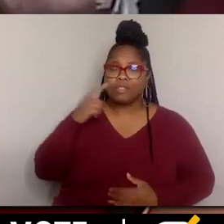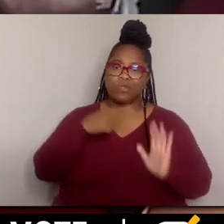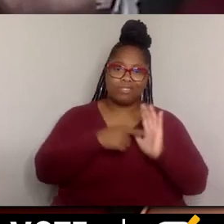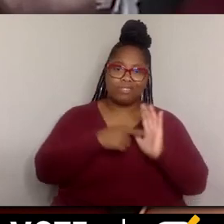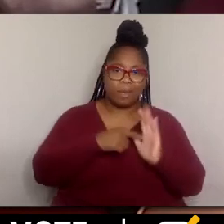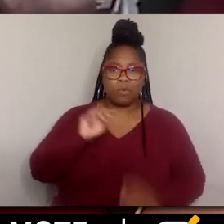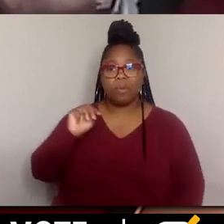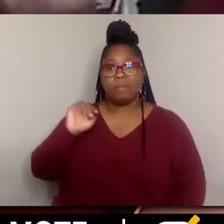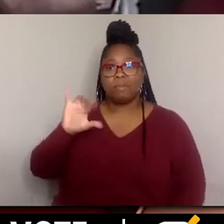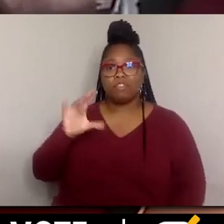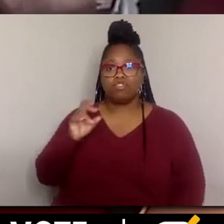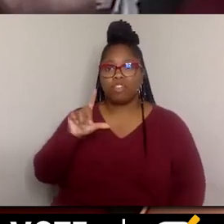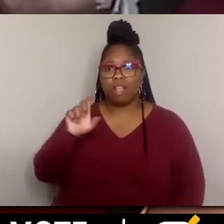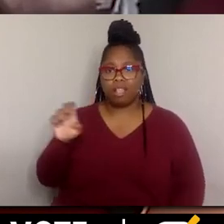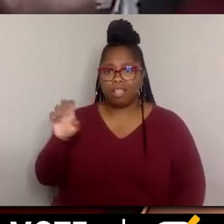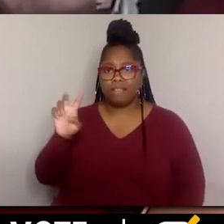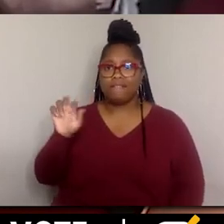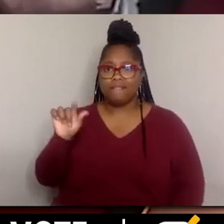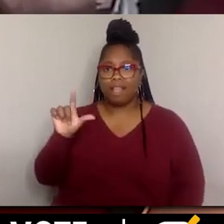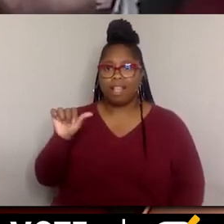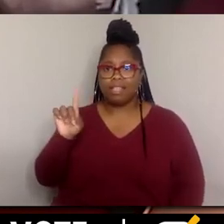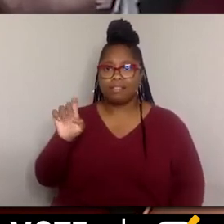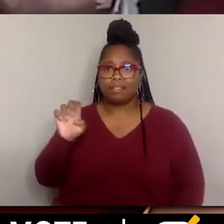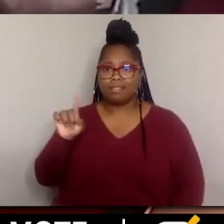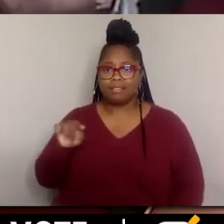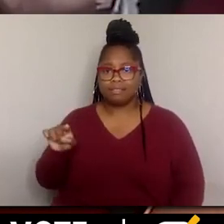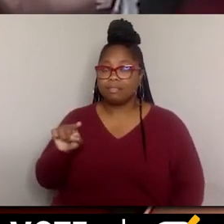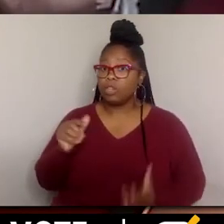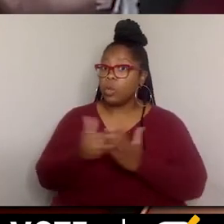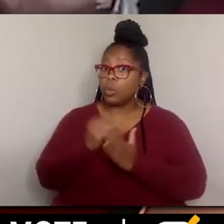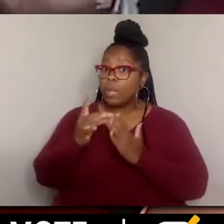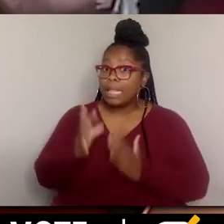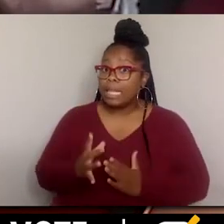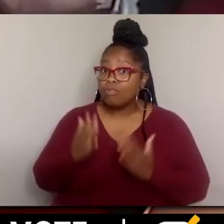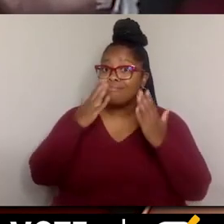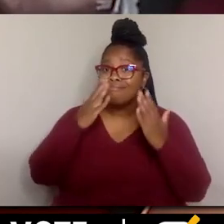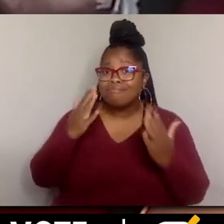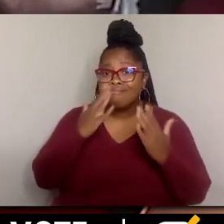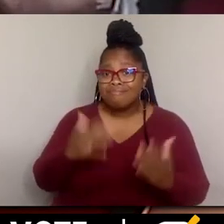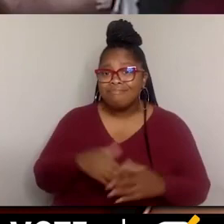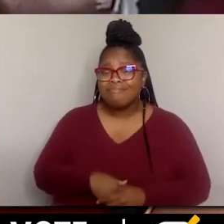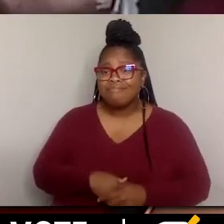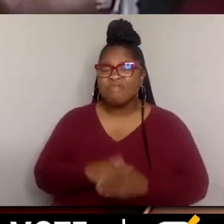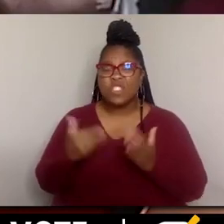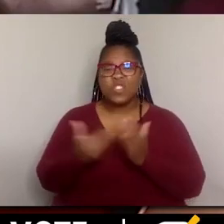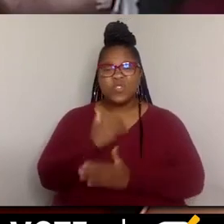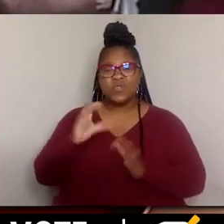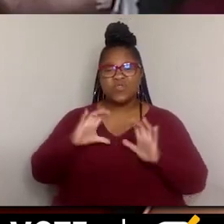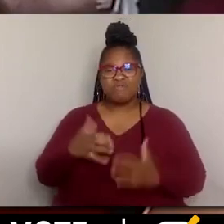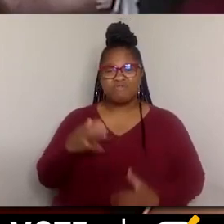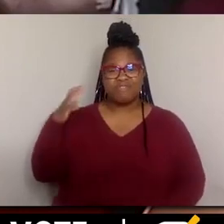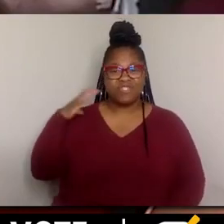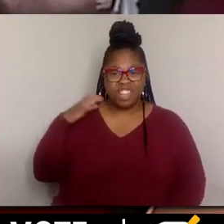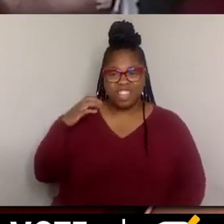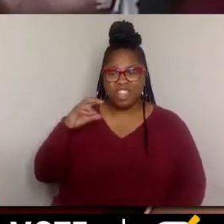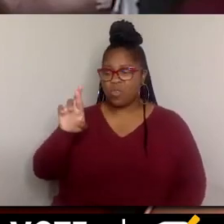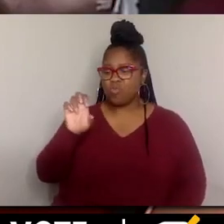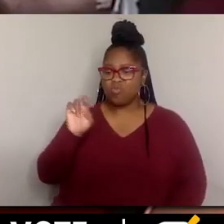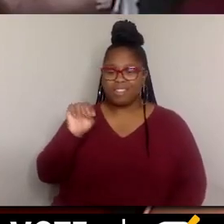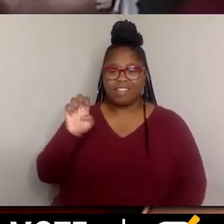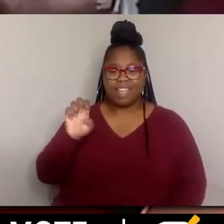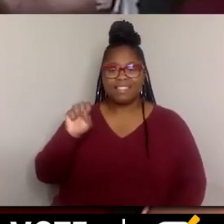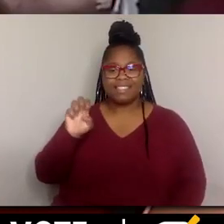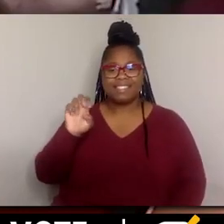Valadez. Thank you to all our new leaders, like new chapter chair Renee